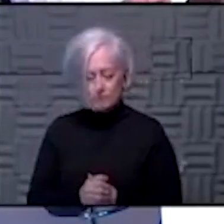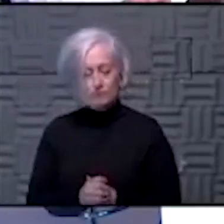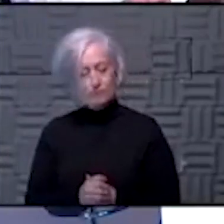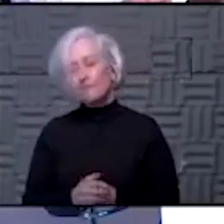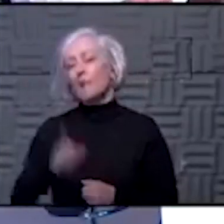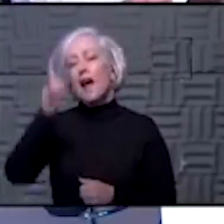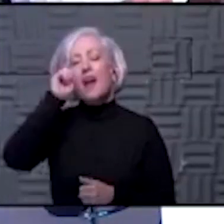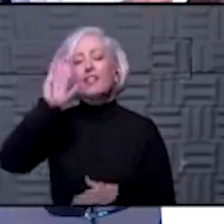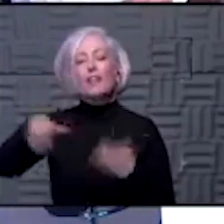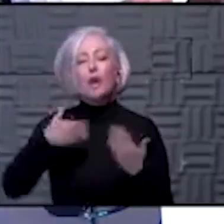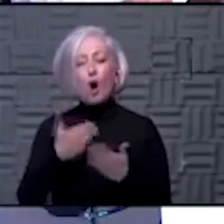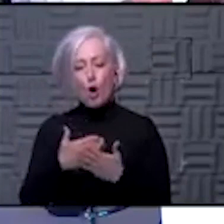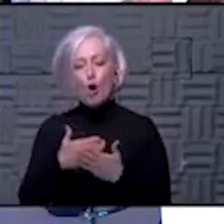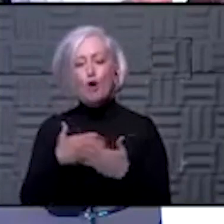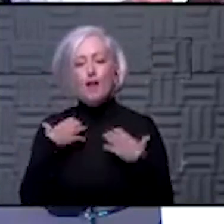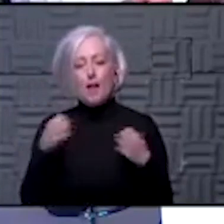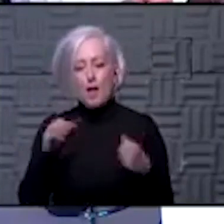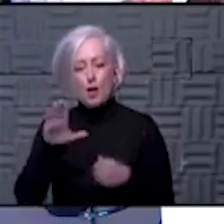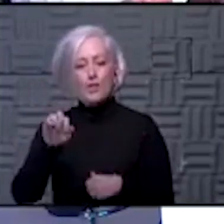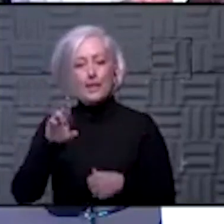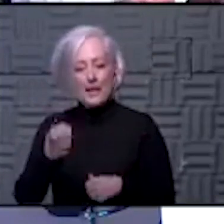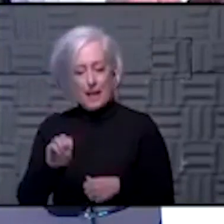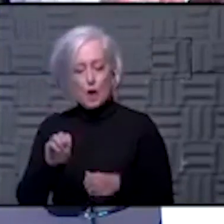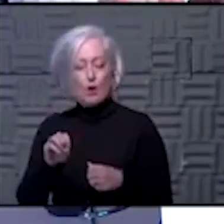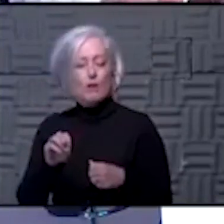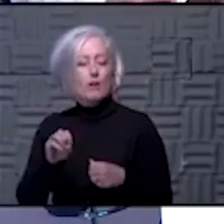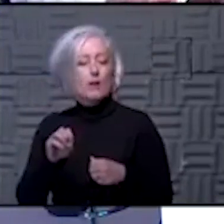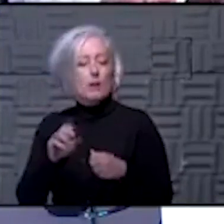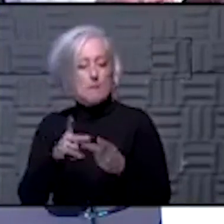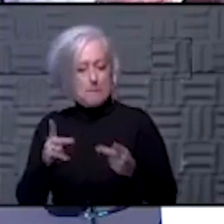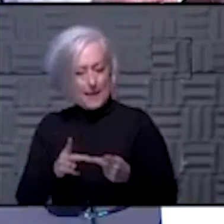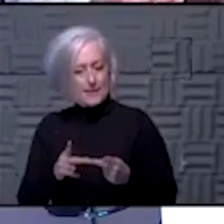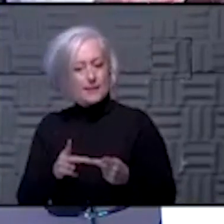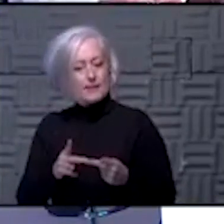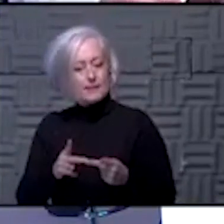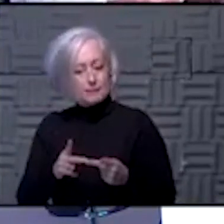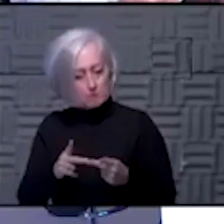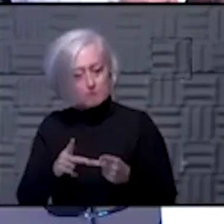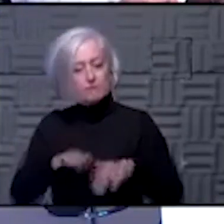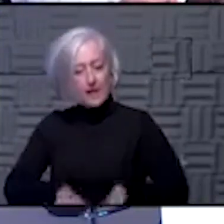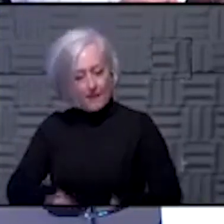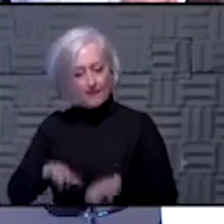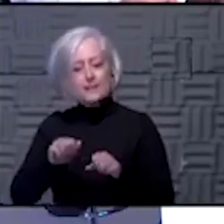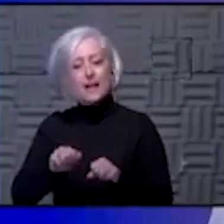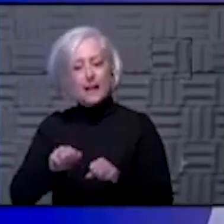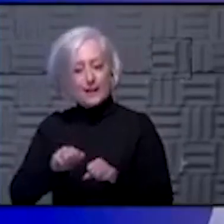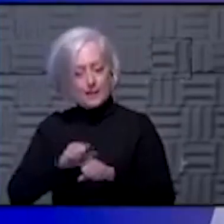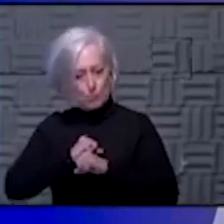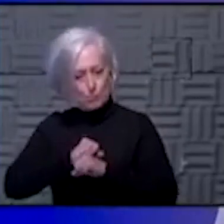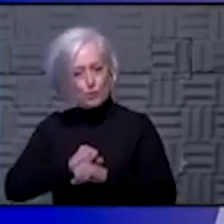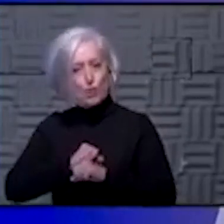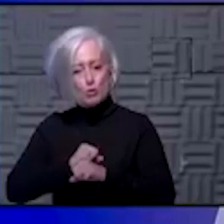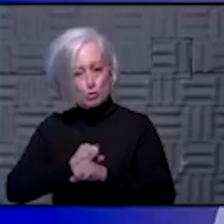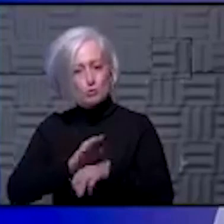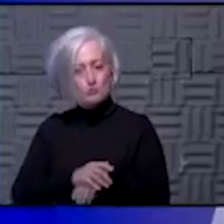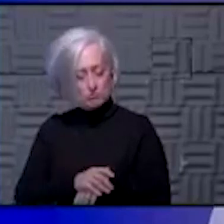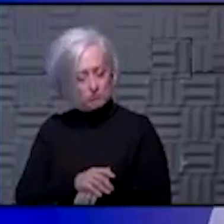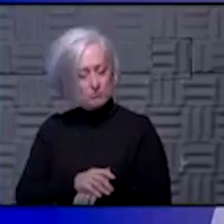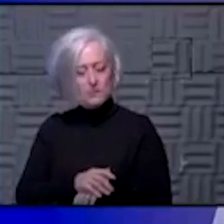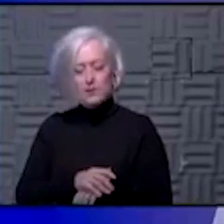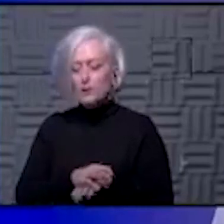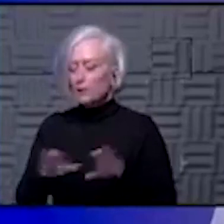healthcare facilities have taken these steps to do that. And so really get your routine care, whether it's